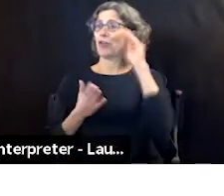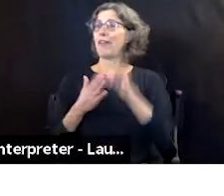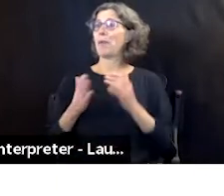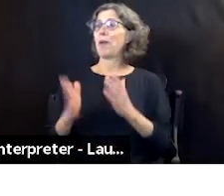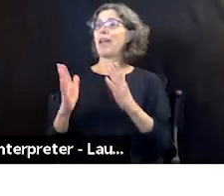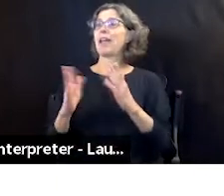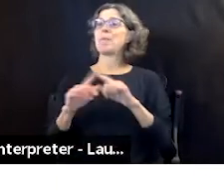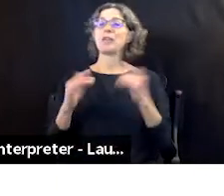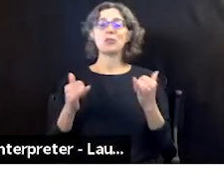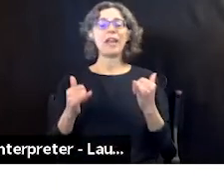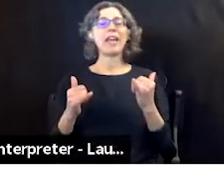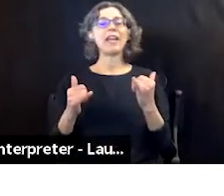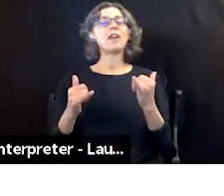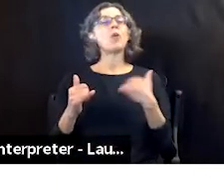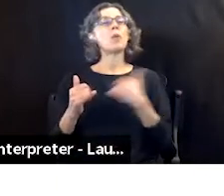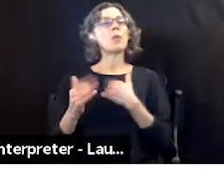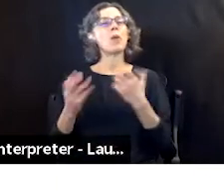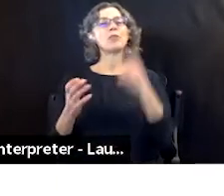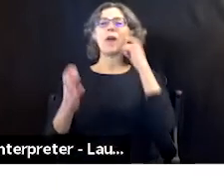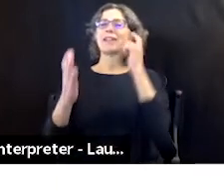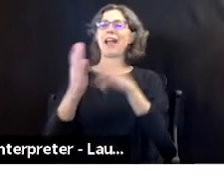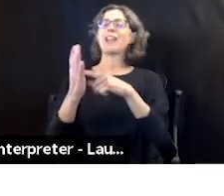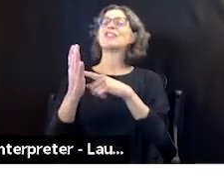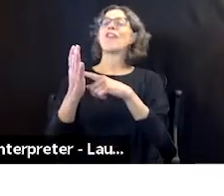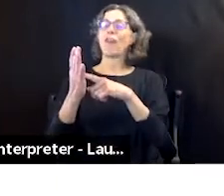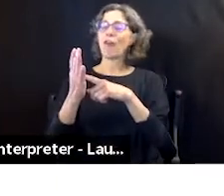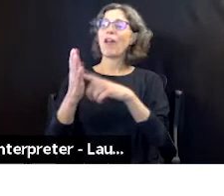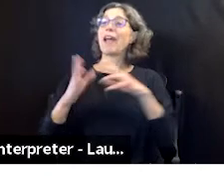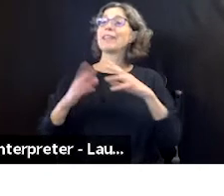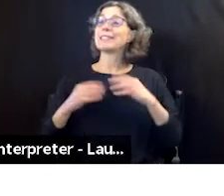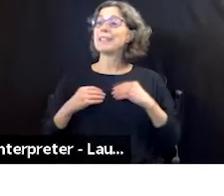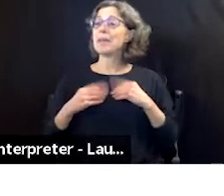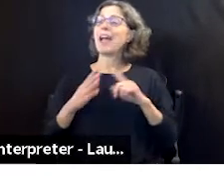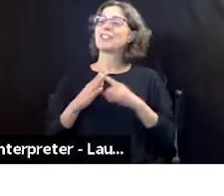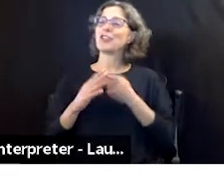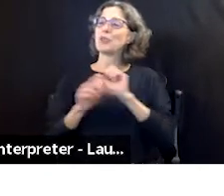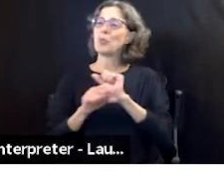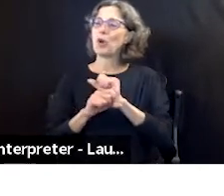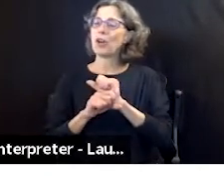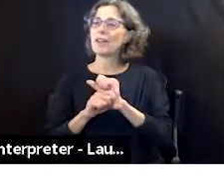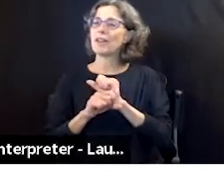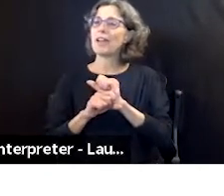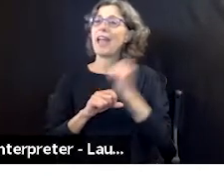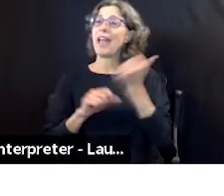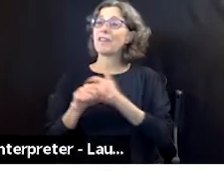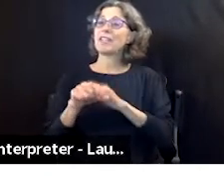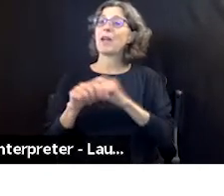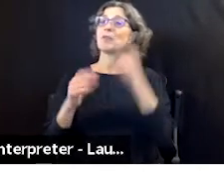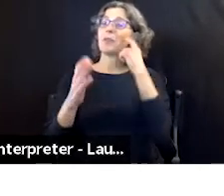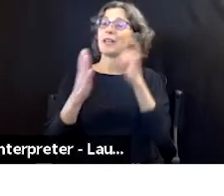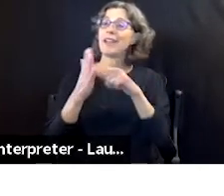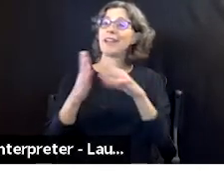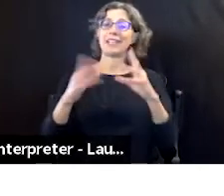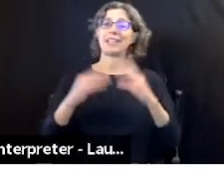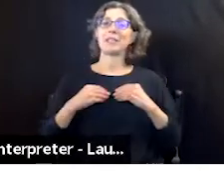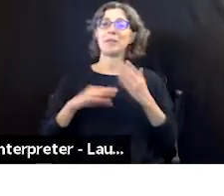it, acknowledge it, and, you know, start working on it, doing better every time we can. Mm-hmm.